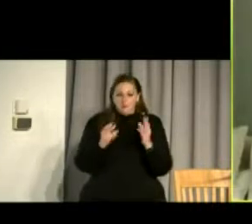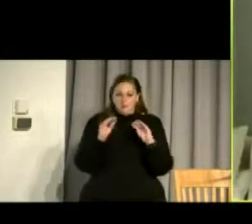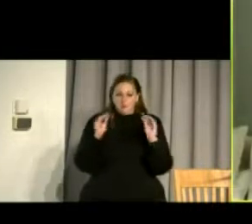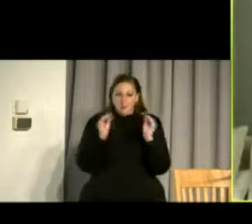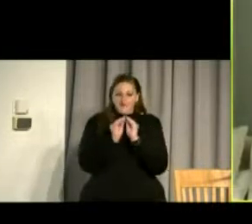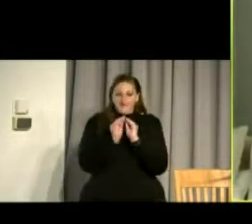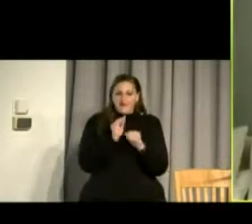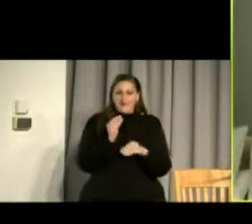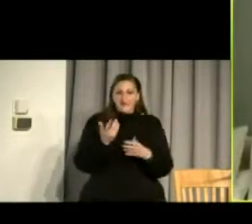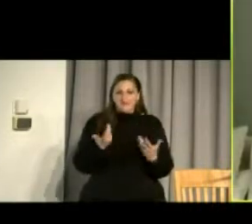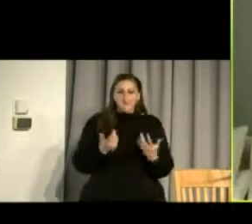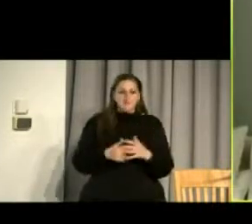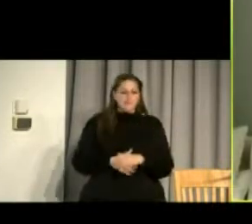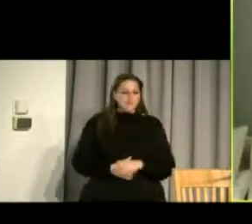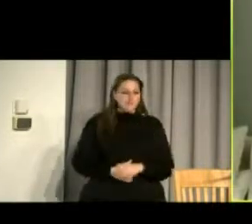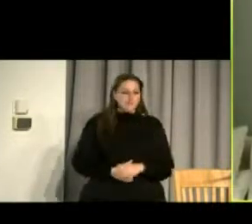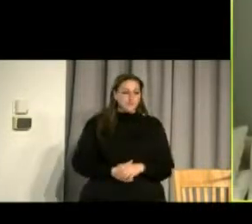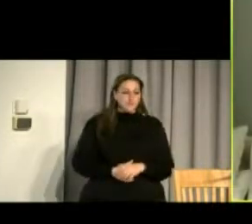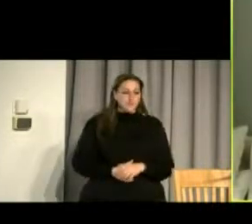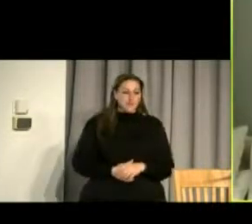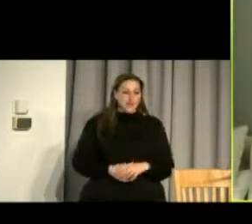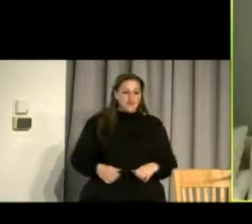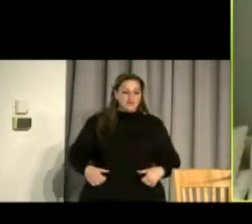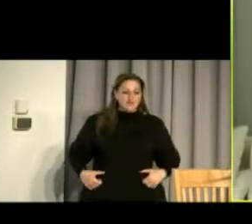that was because we had